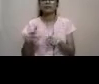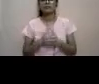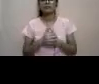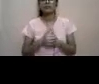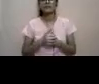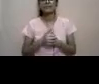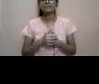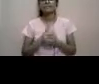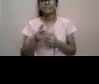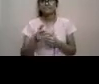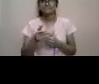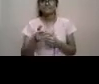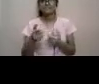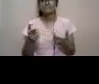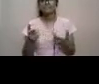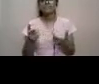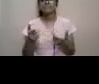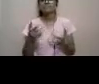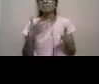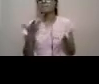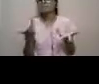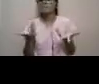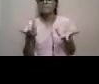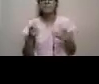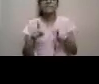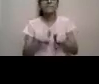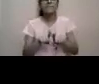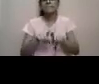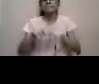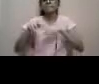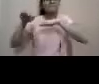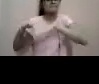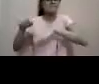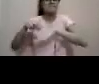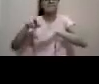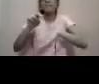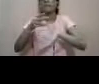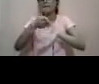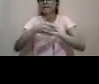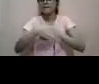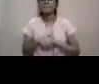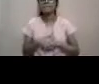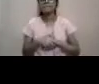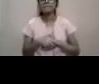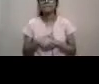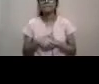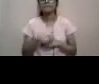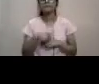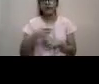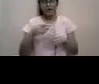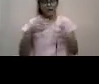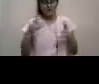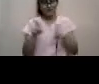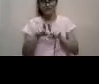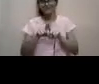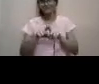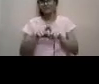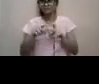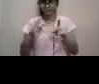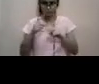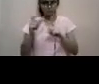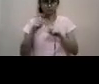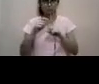is what frightens us so at the thought of dependence. And no matter how forcefully we argue